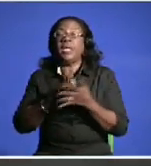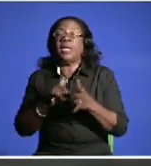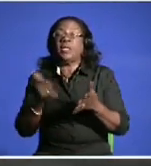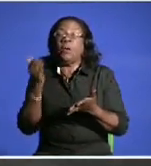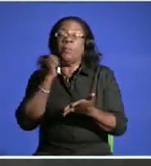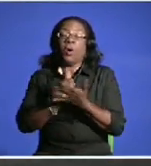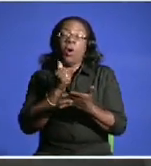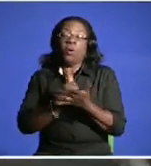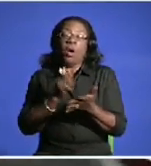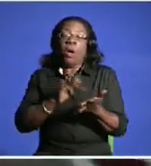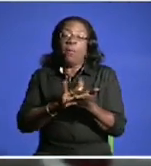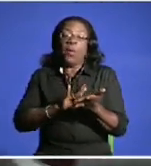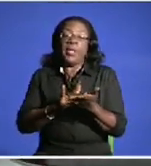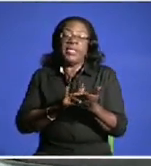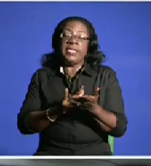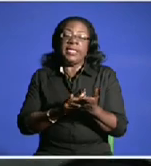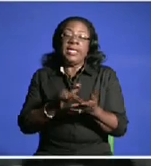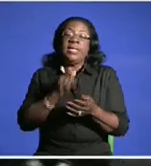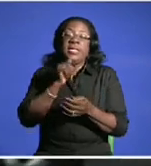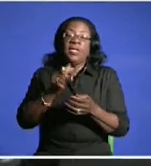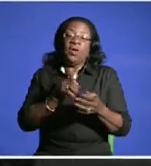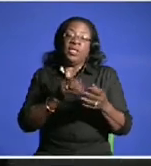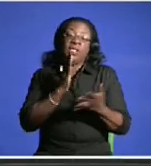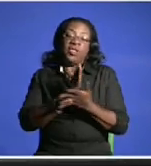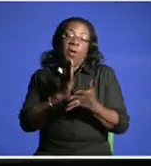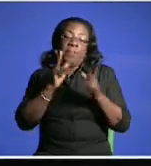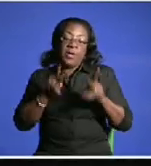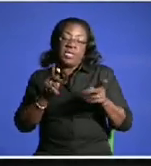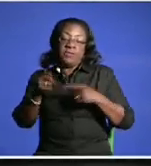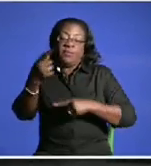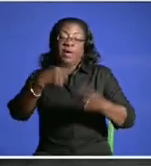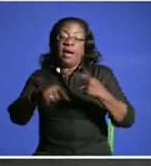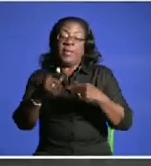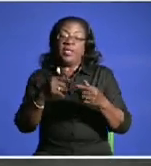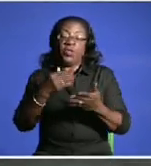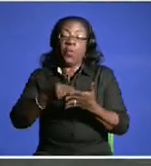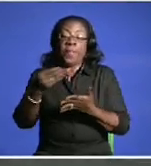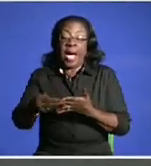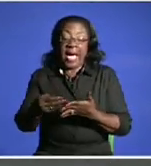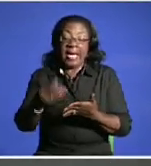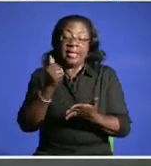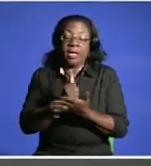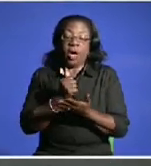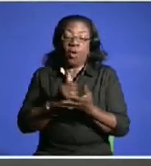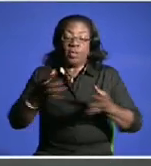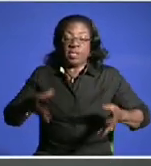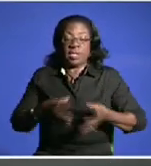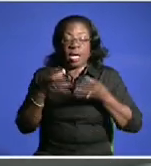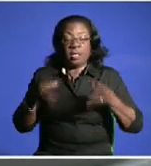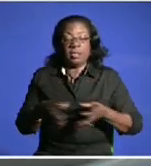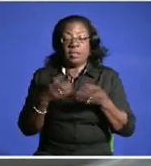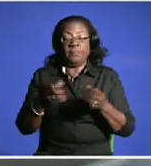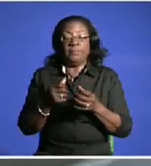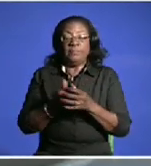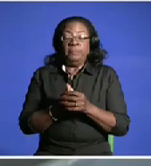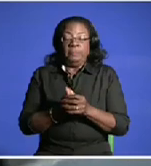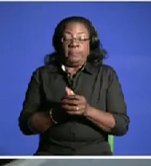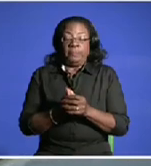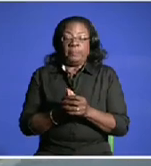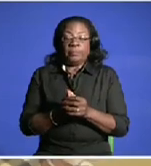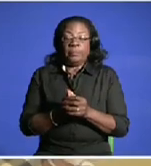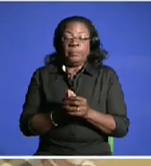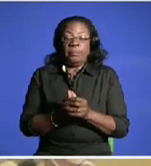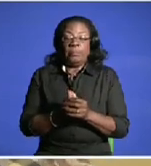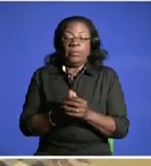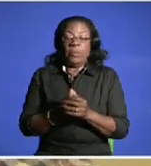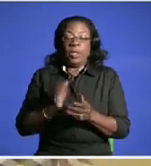scare did not deter customers from purchasing the popular delicacy, as efforts are still underway to minimize the issue.